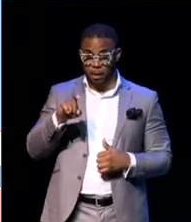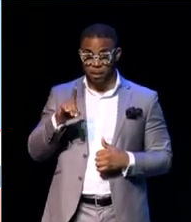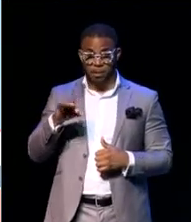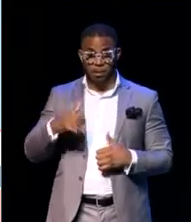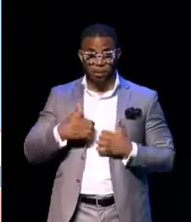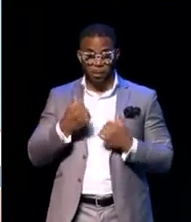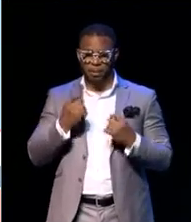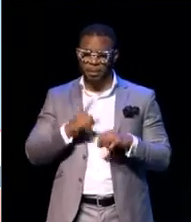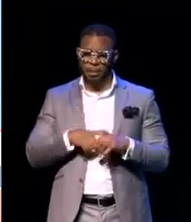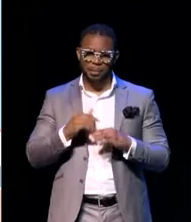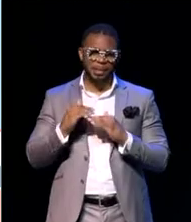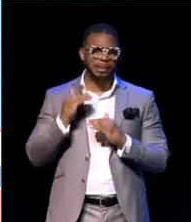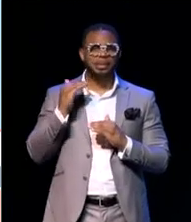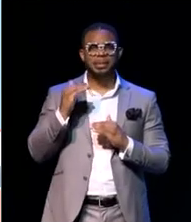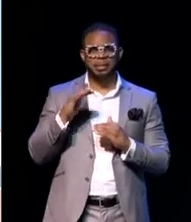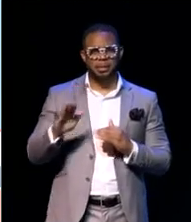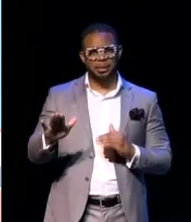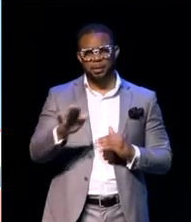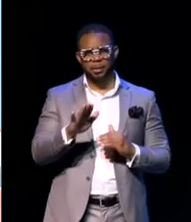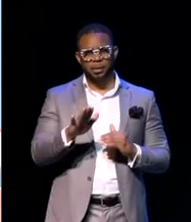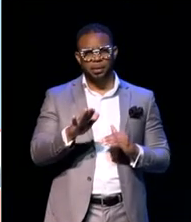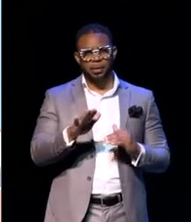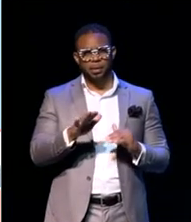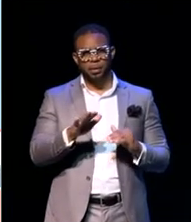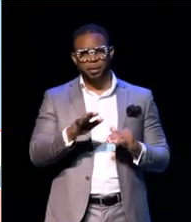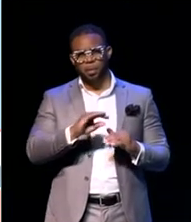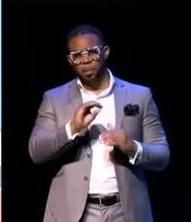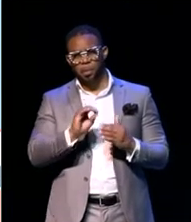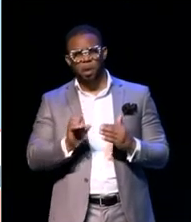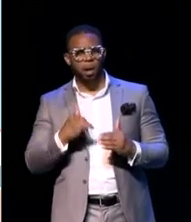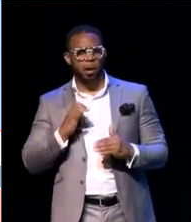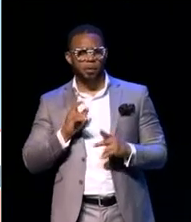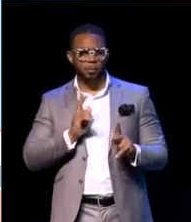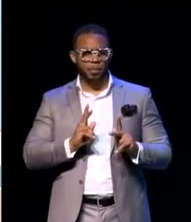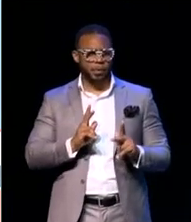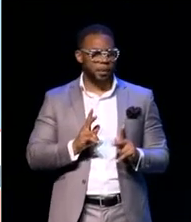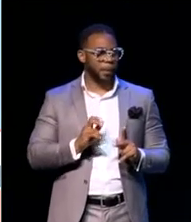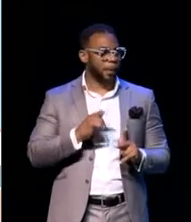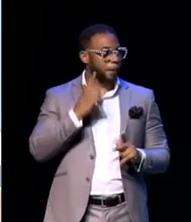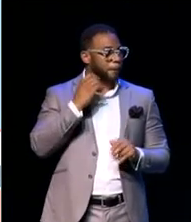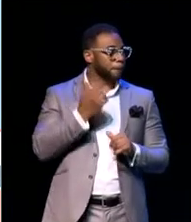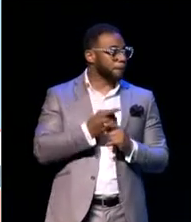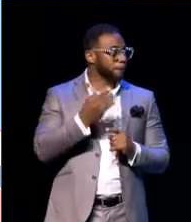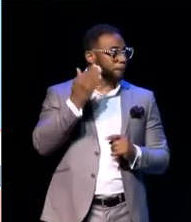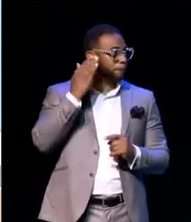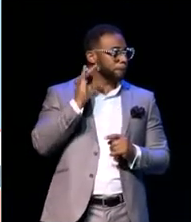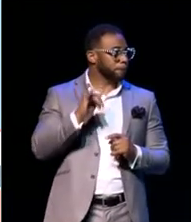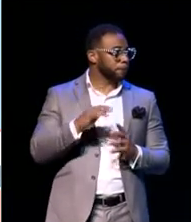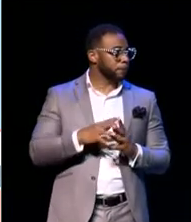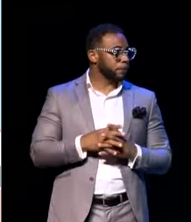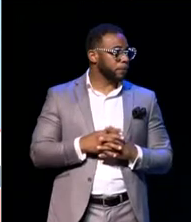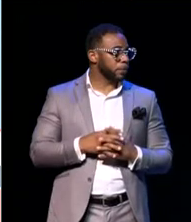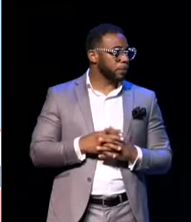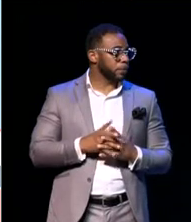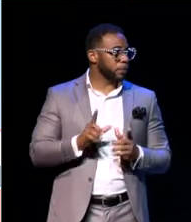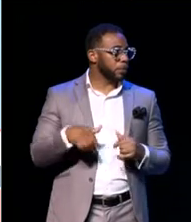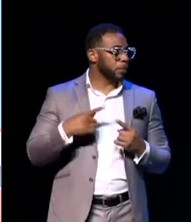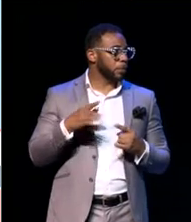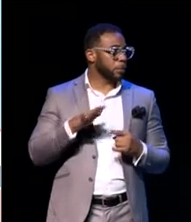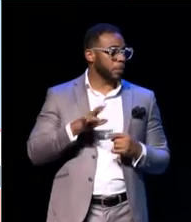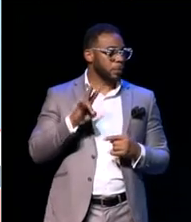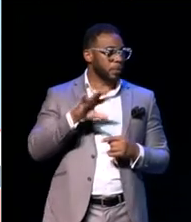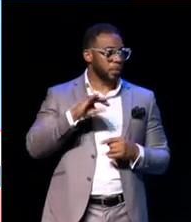many times exceeded their proportion of our population. And I think everyone knows that there has been